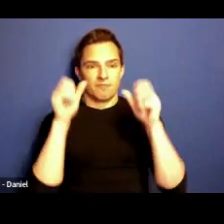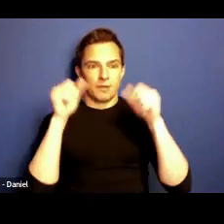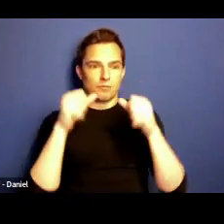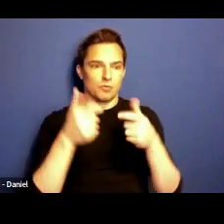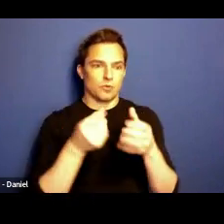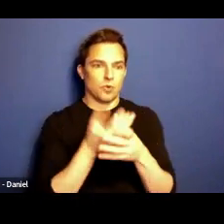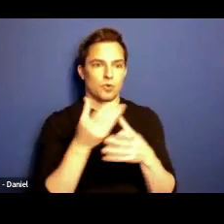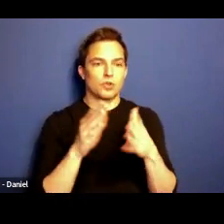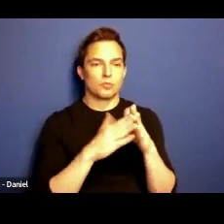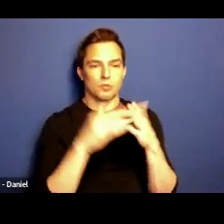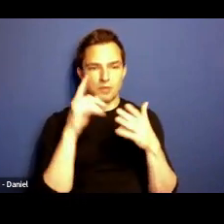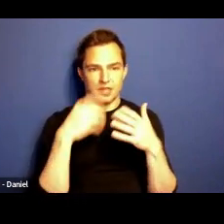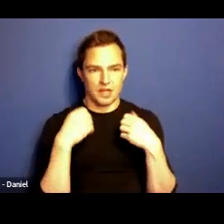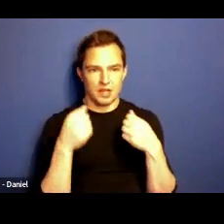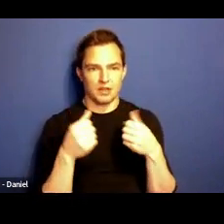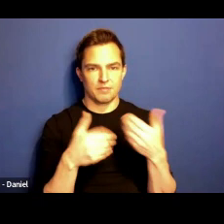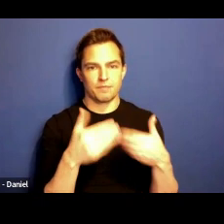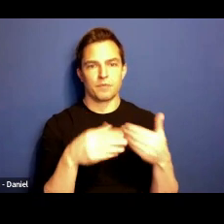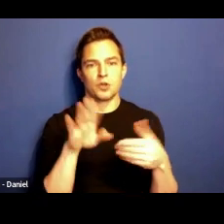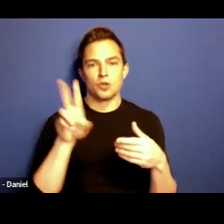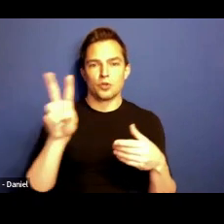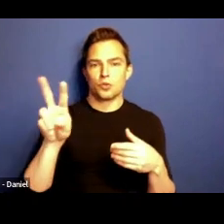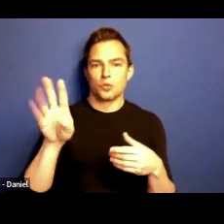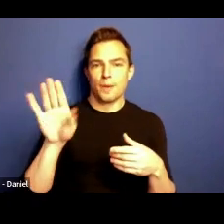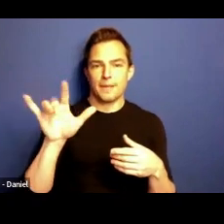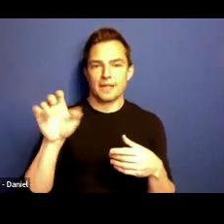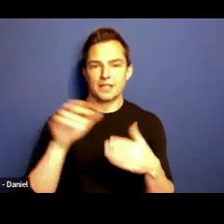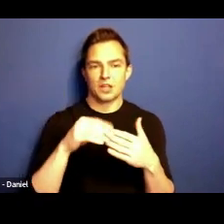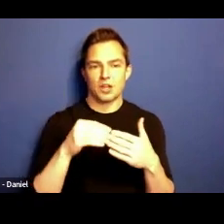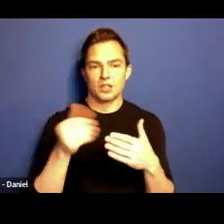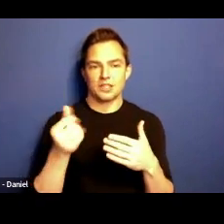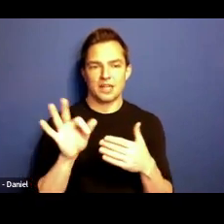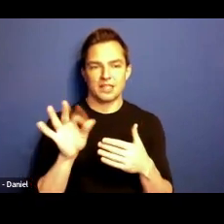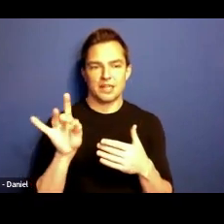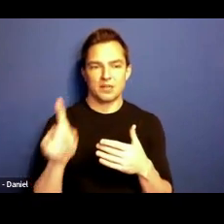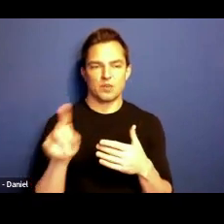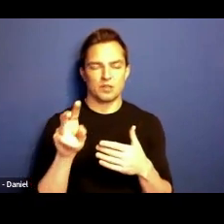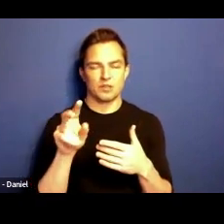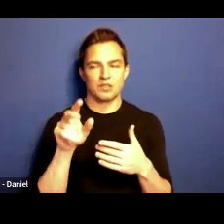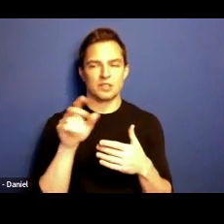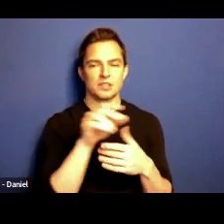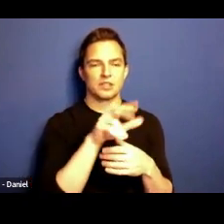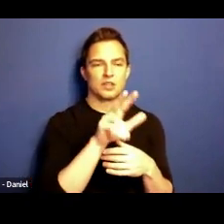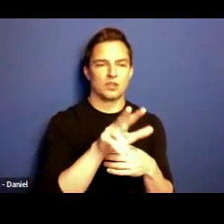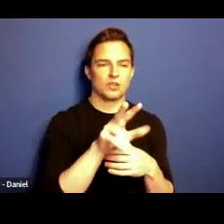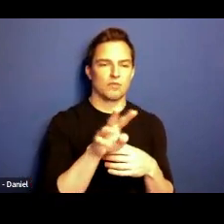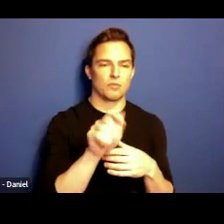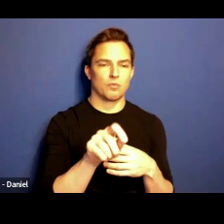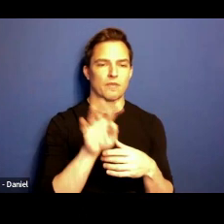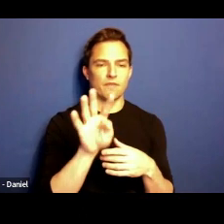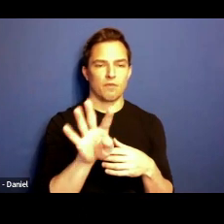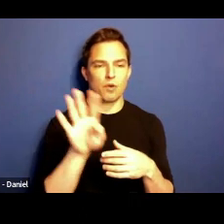health service expenditures that's gone from $2 billion in 1981 to over $34.4 billion today.